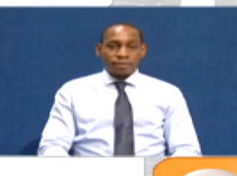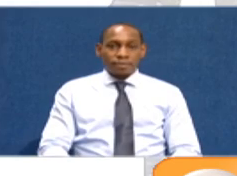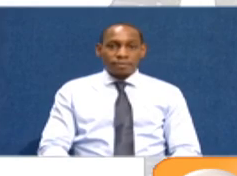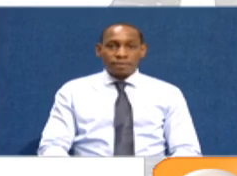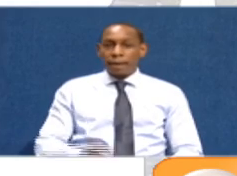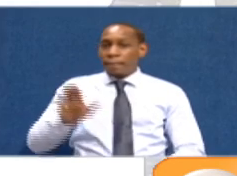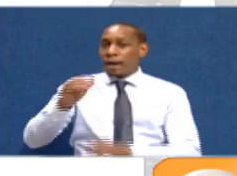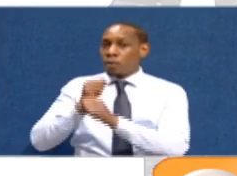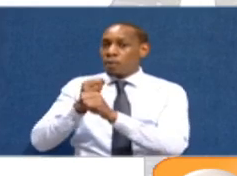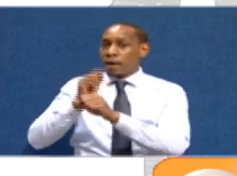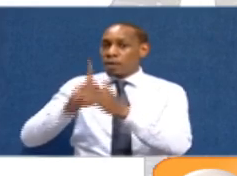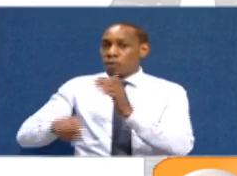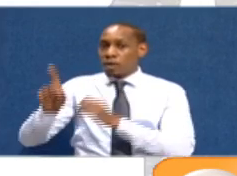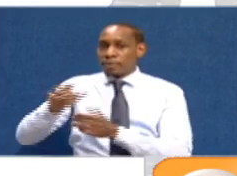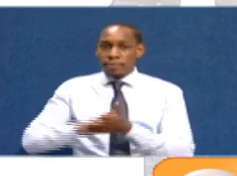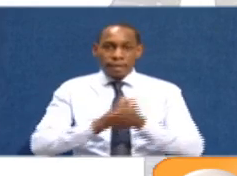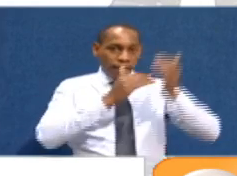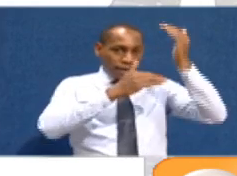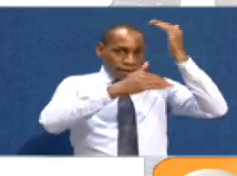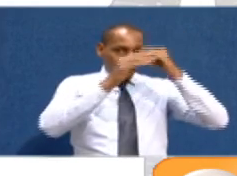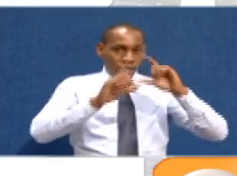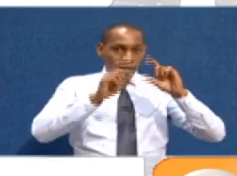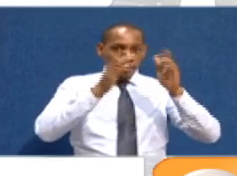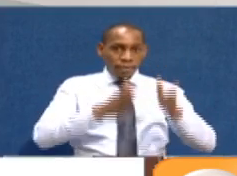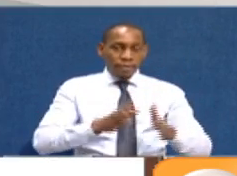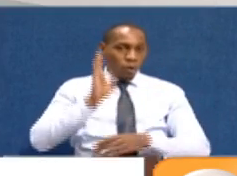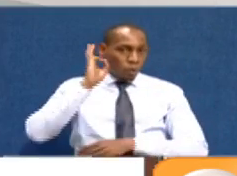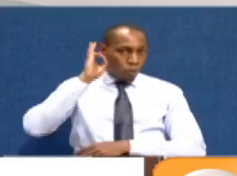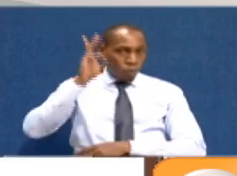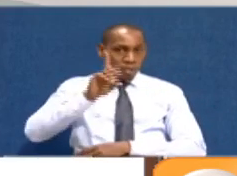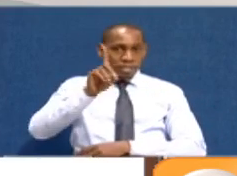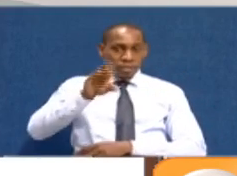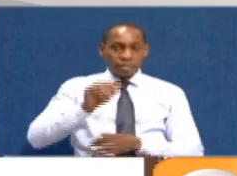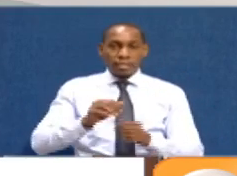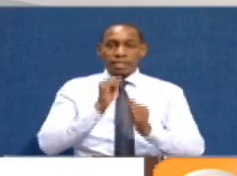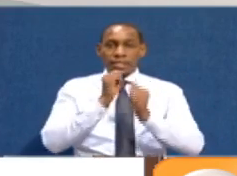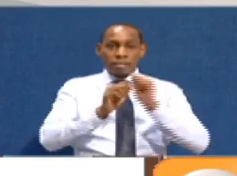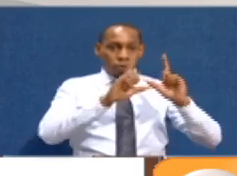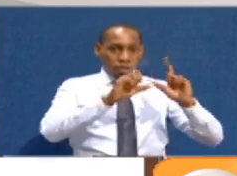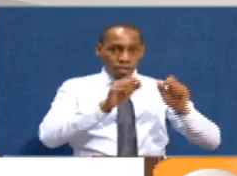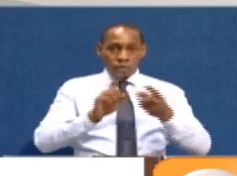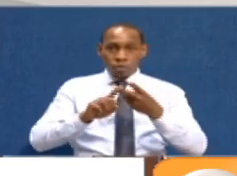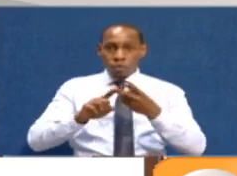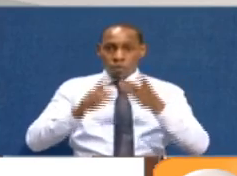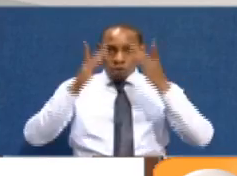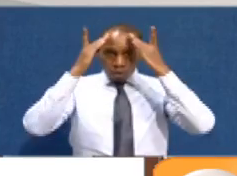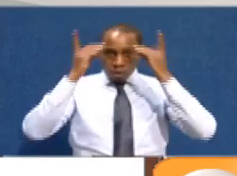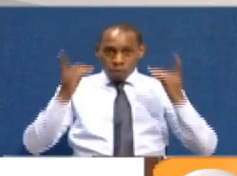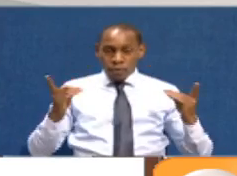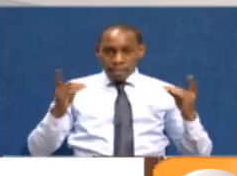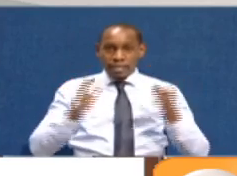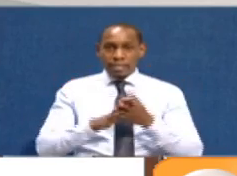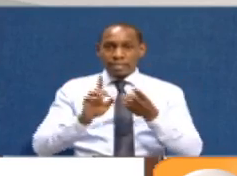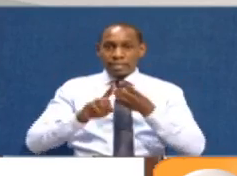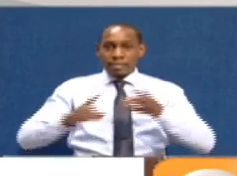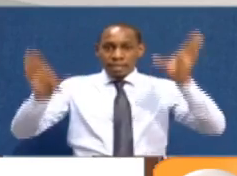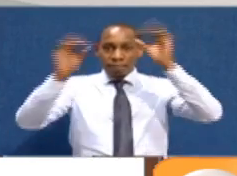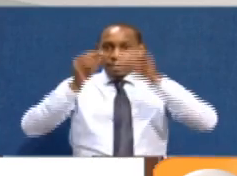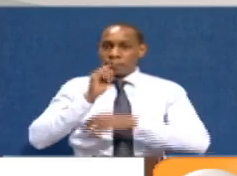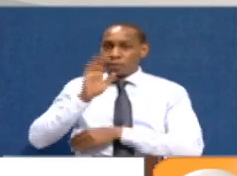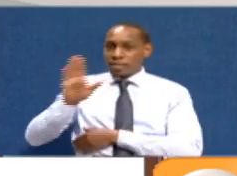Yeah. What do you do? I'm a professional photographer in Washington, D.C. I do sports, weddings, and, you know, you can throw in a president here or